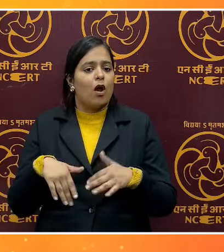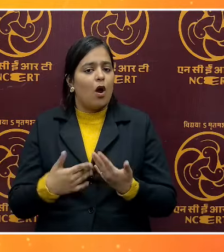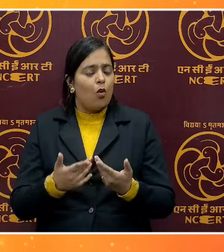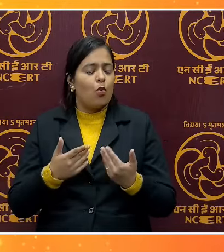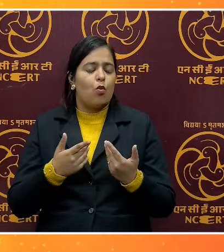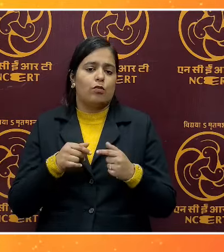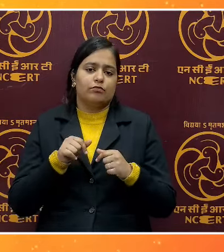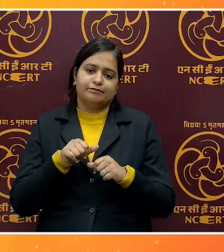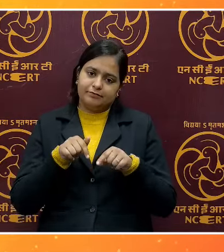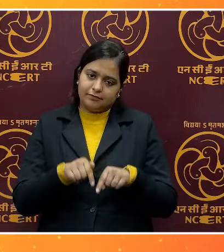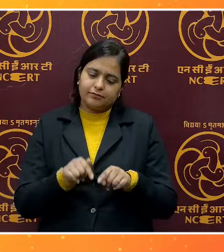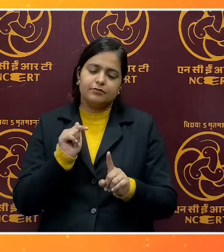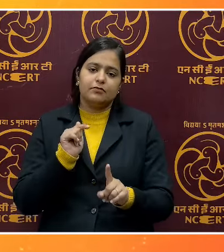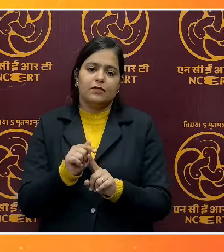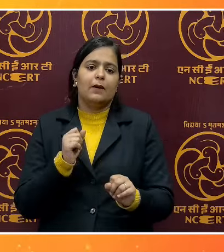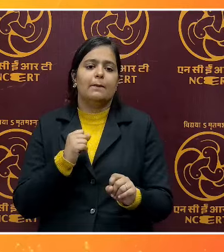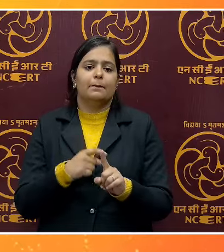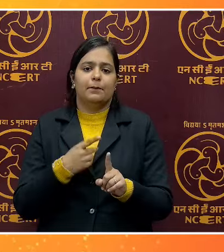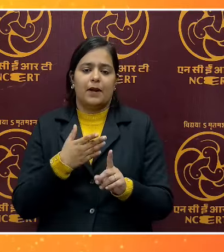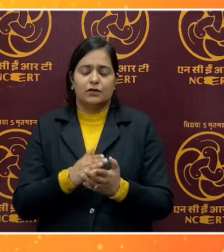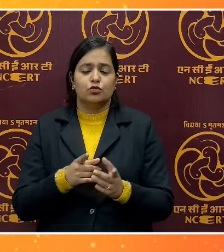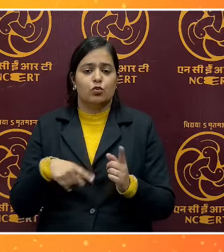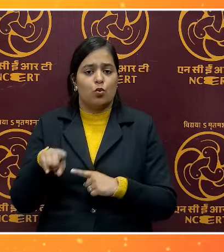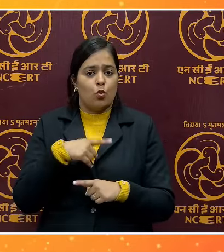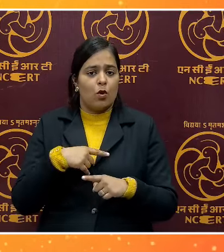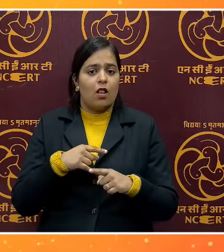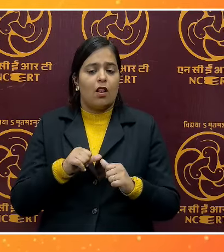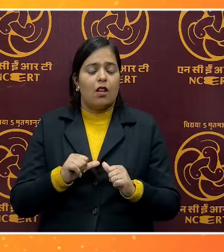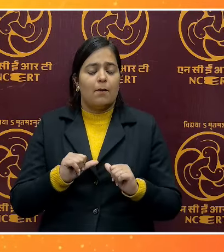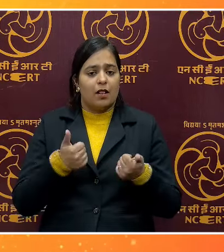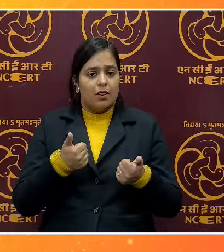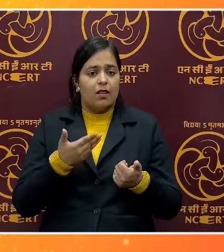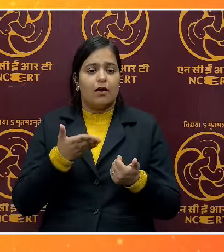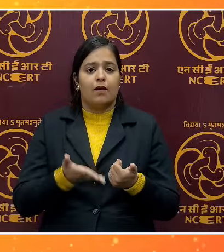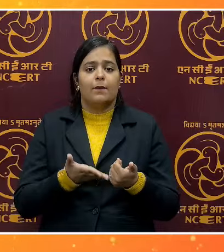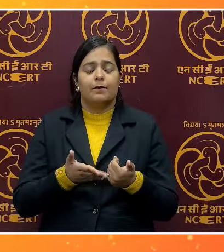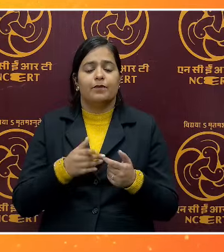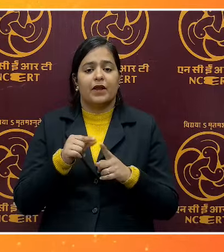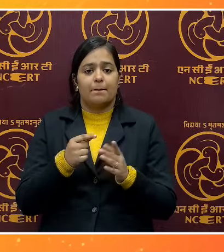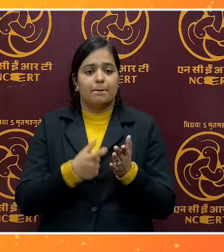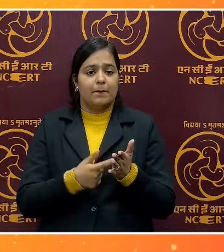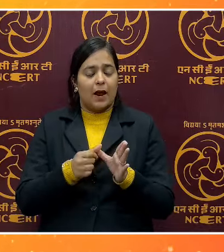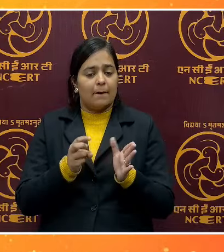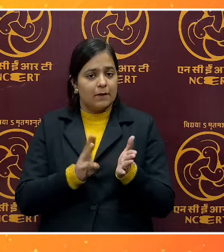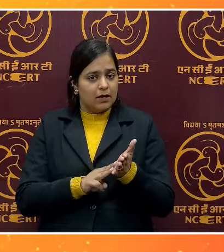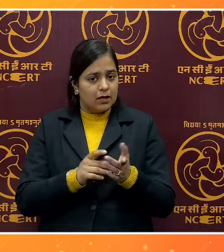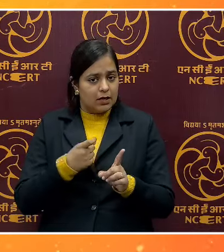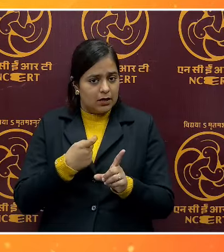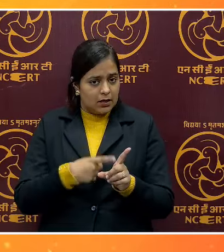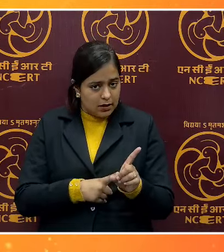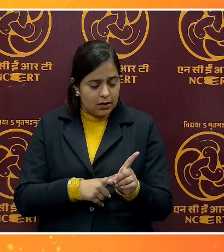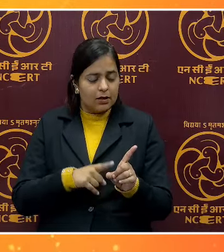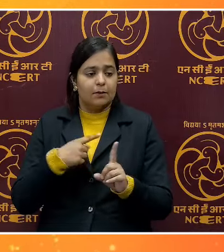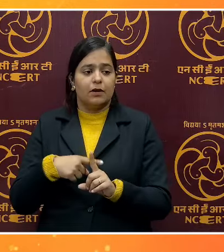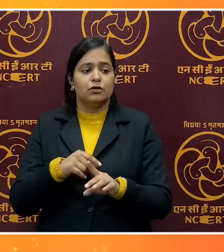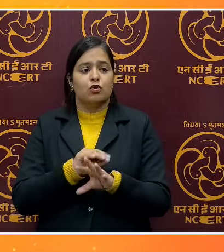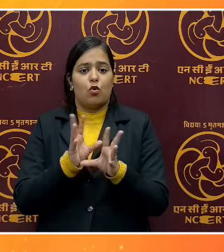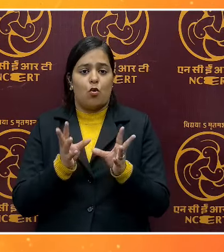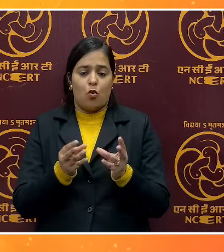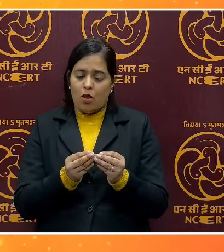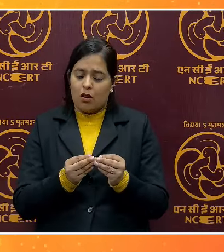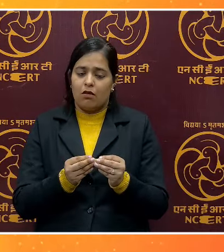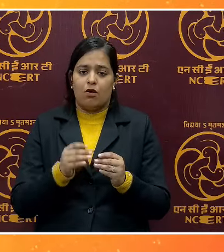Werner theory. We must be able to identify the primary and secondary valencies when the complex to be